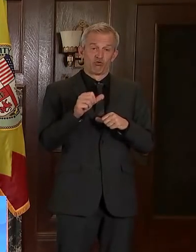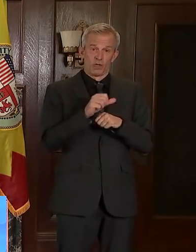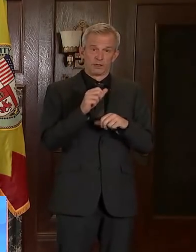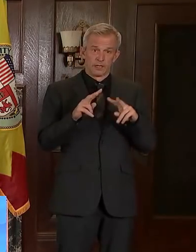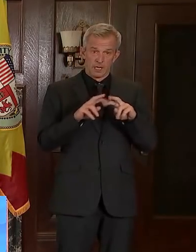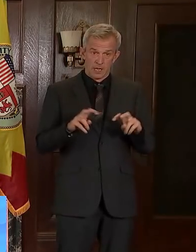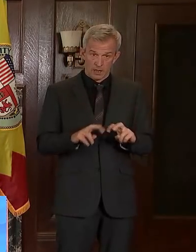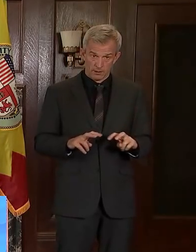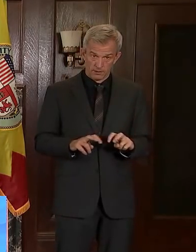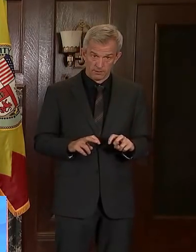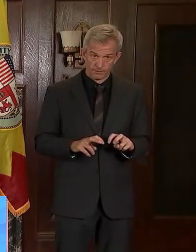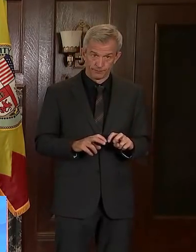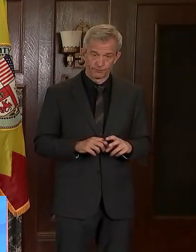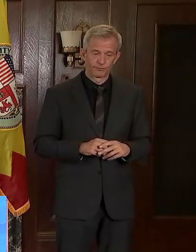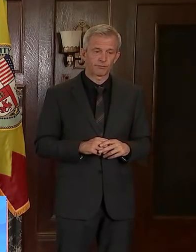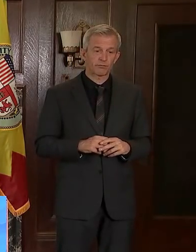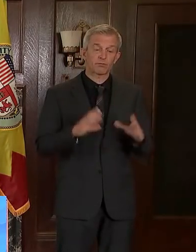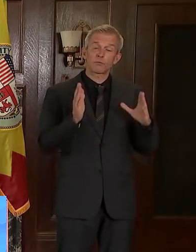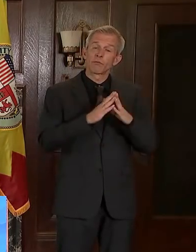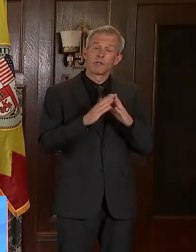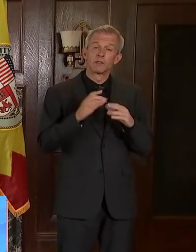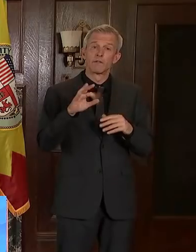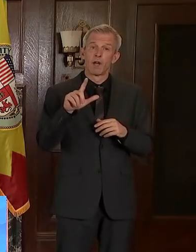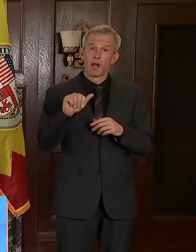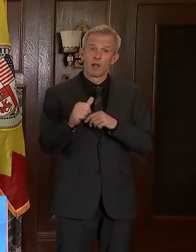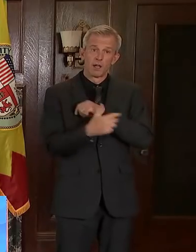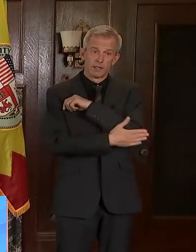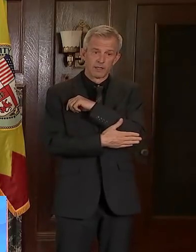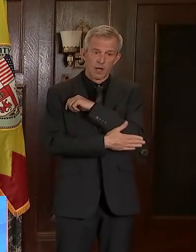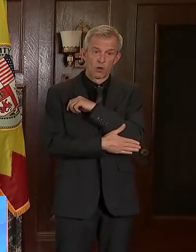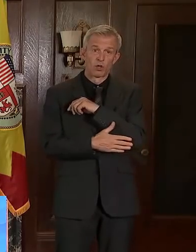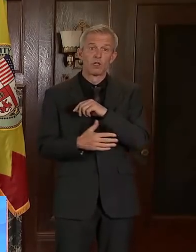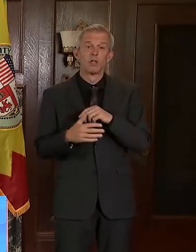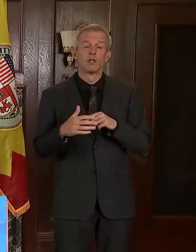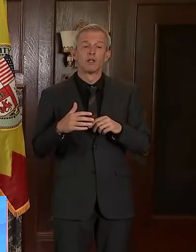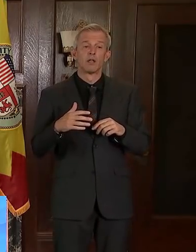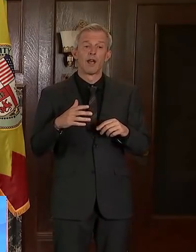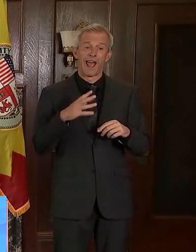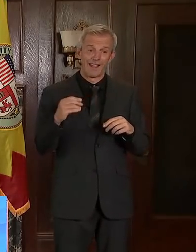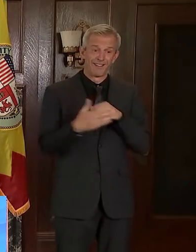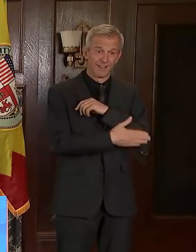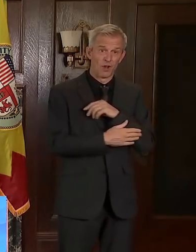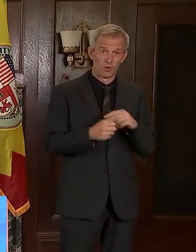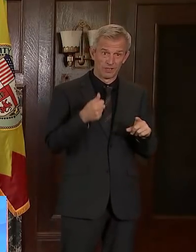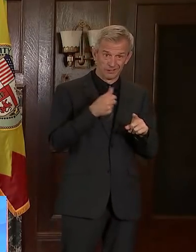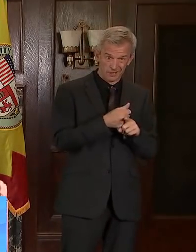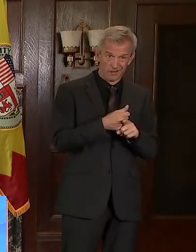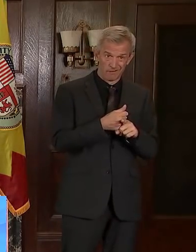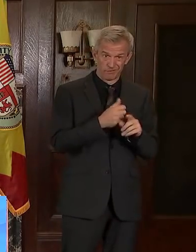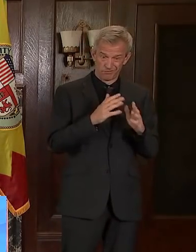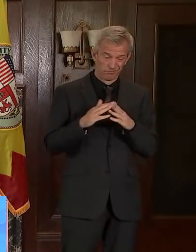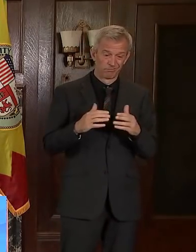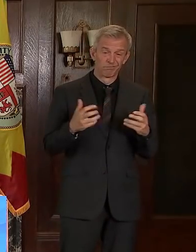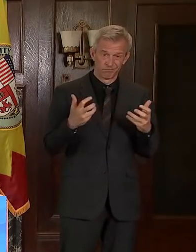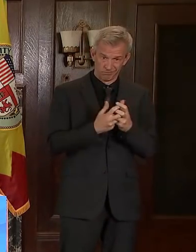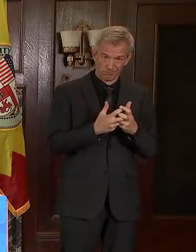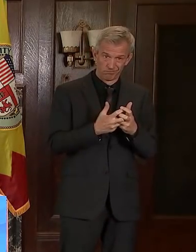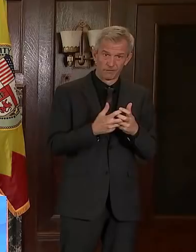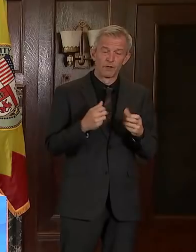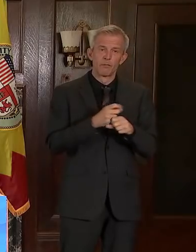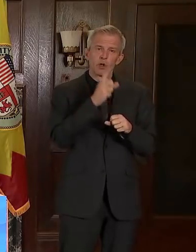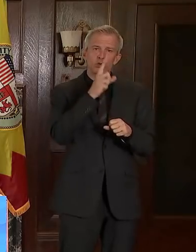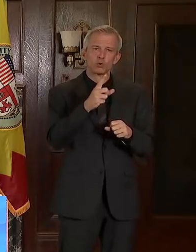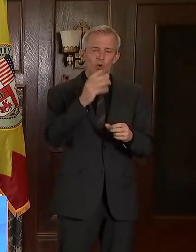being used by the cities of LA County together with the county and neighboring cities to ensure that our data drives decisions,